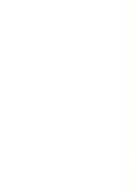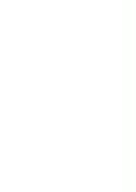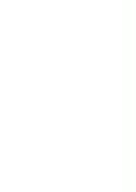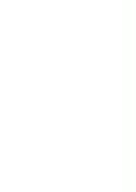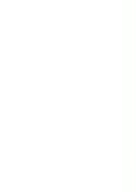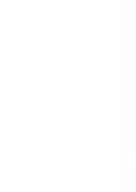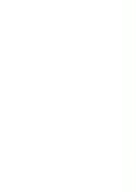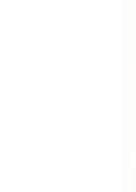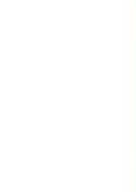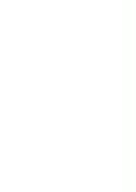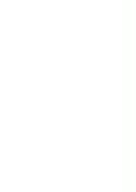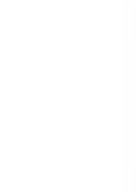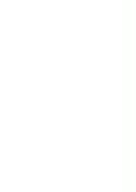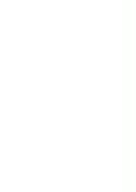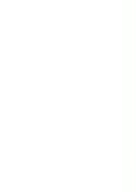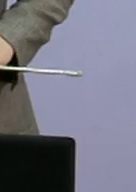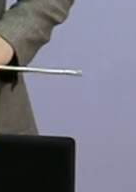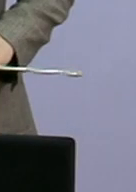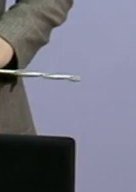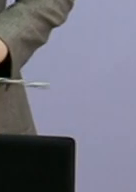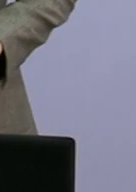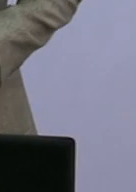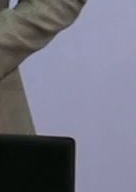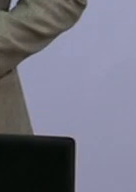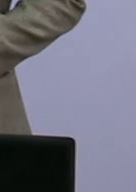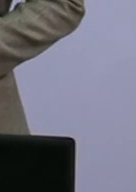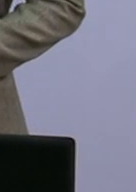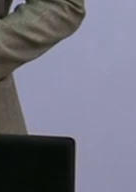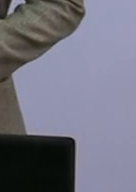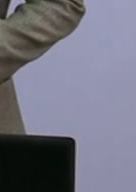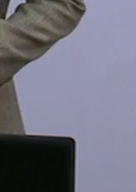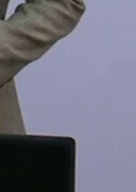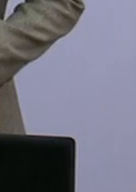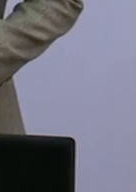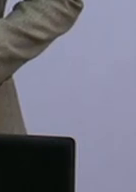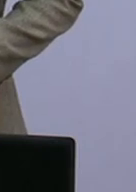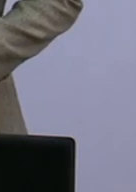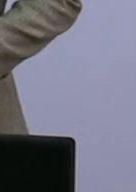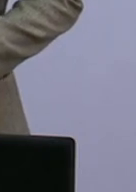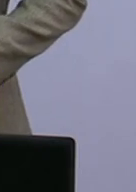to remember our verbs and see.